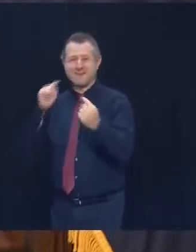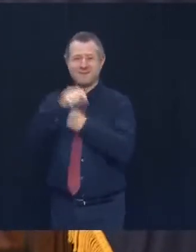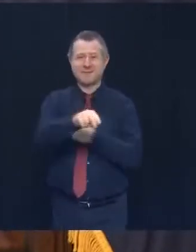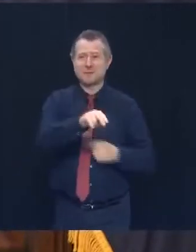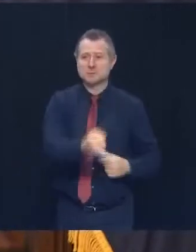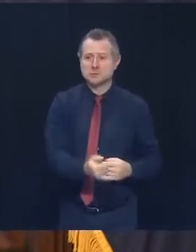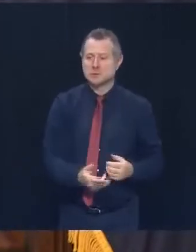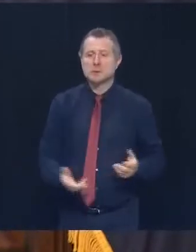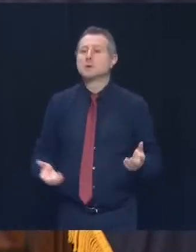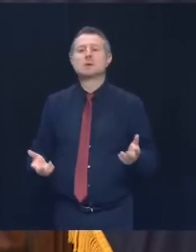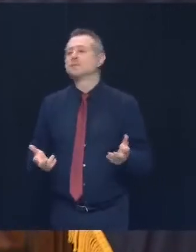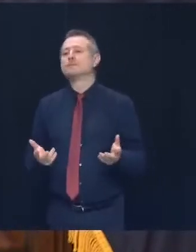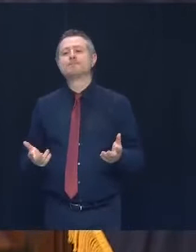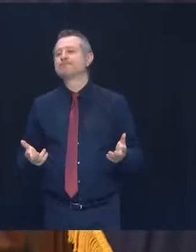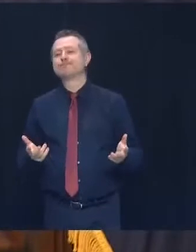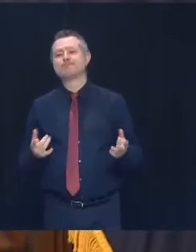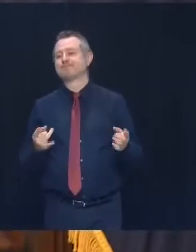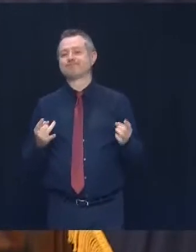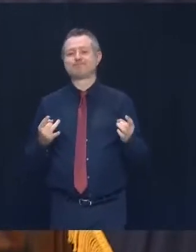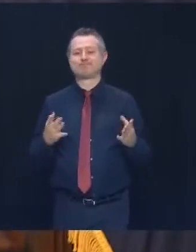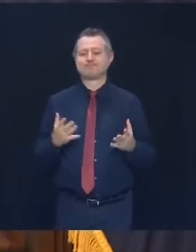enormously